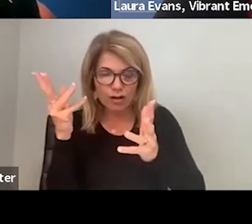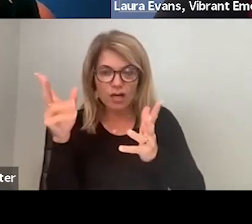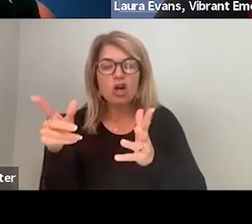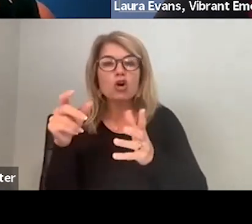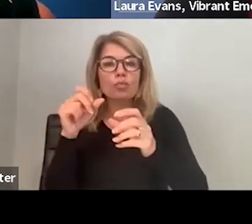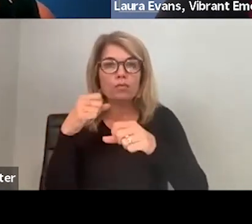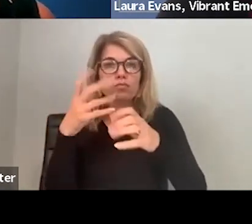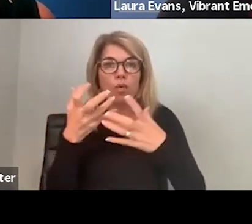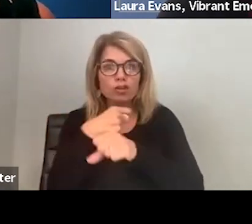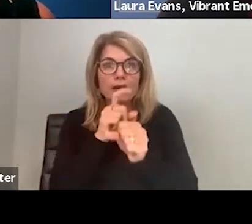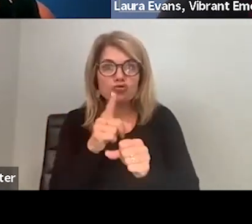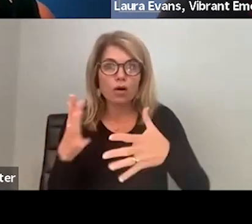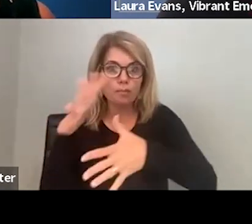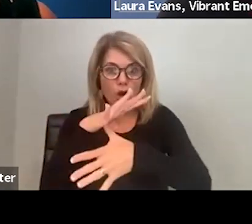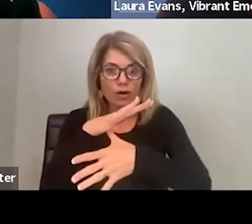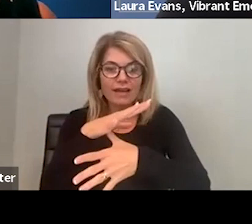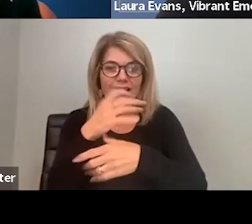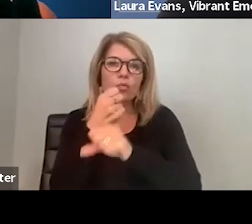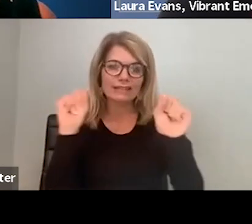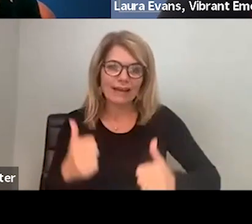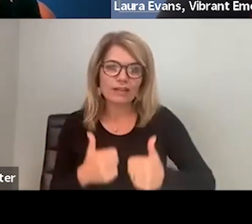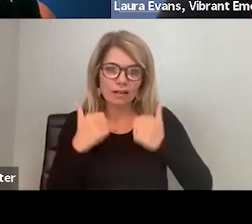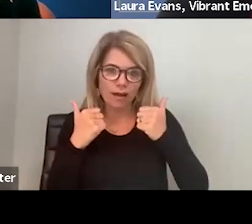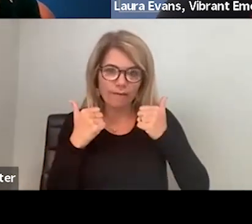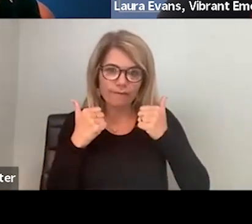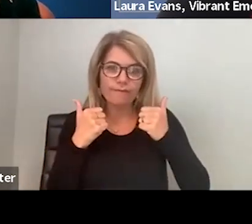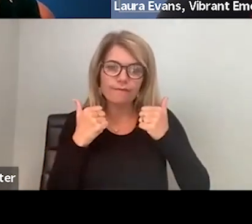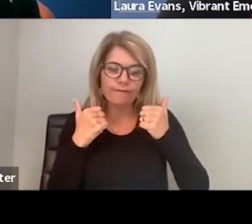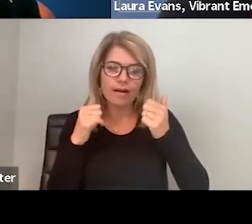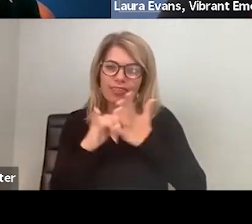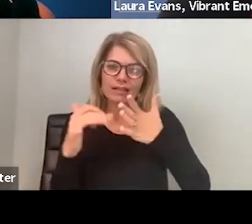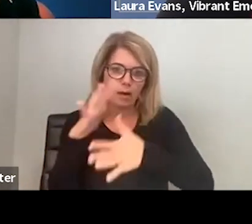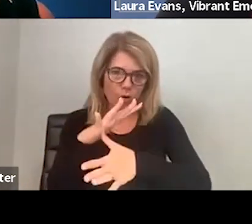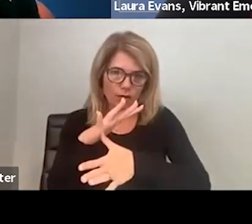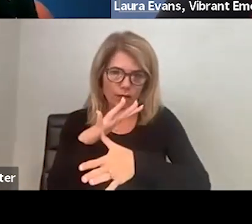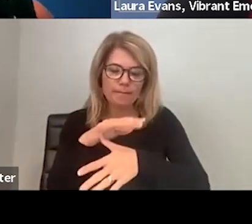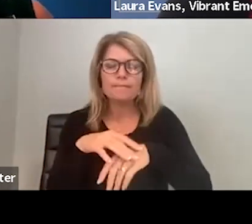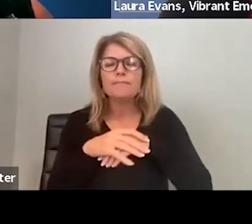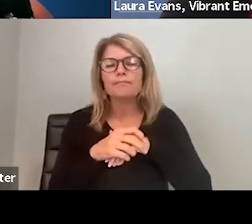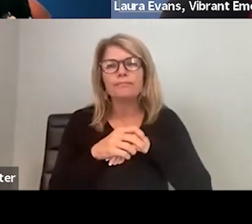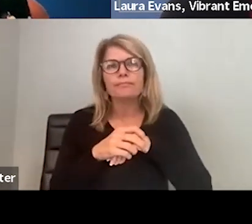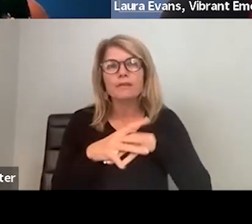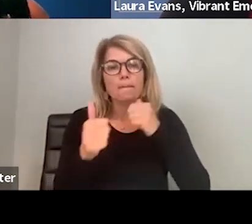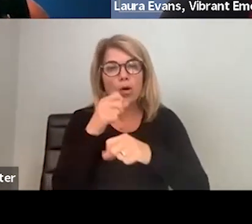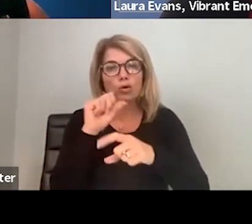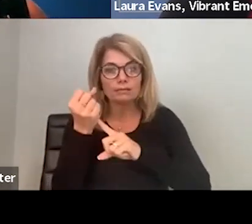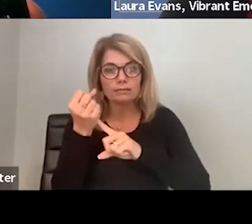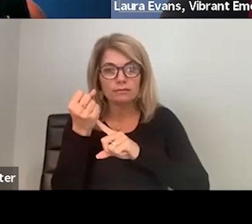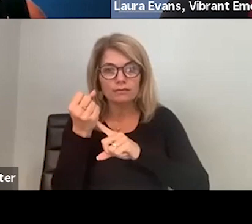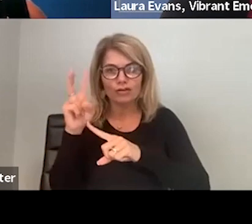lives, keeping that person safe. And again, either in most cases, like